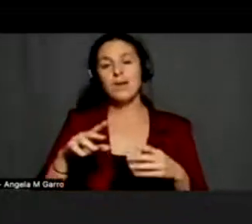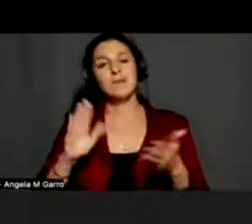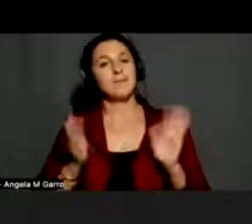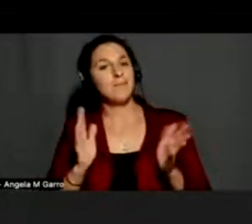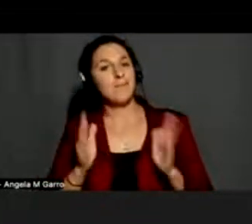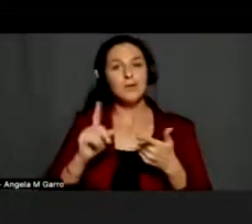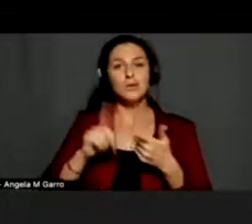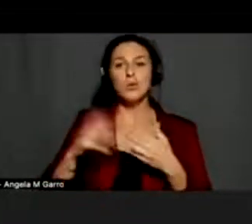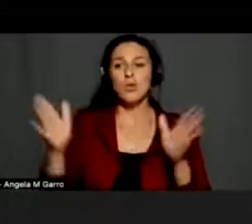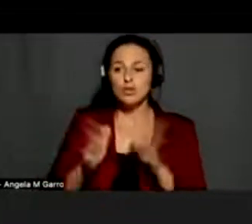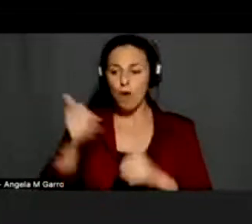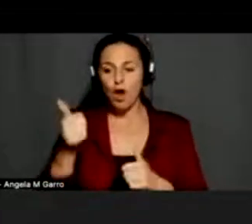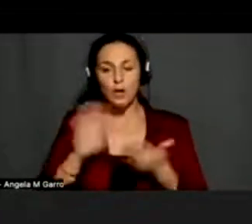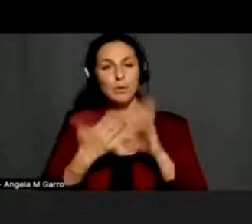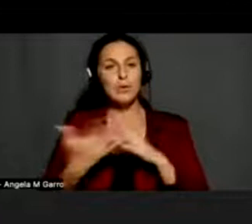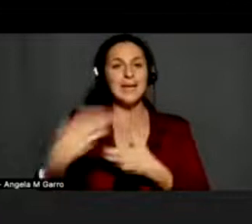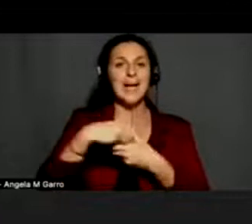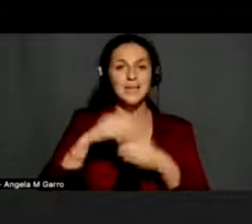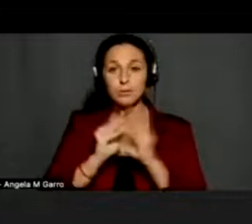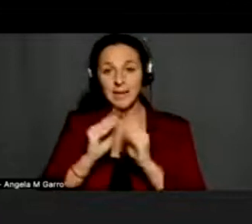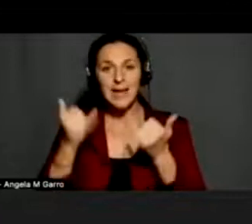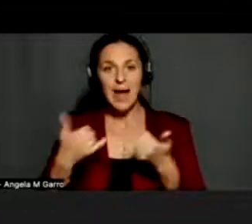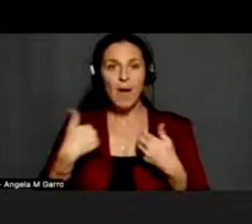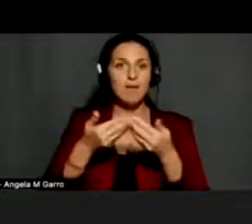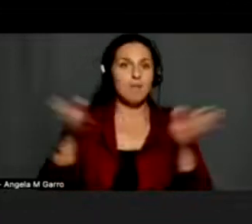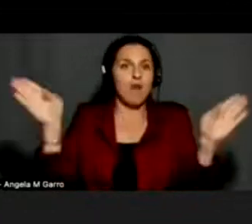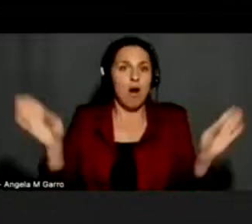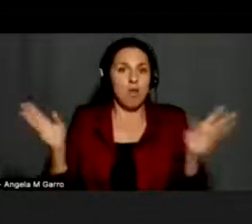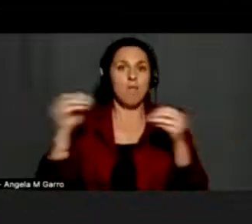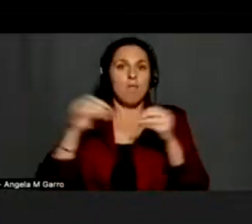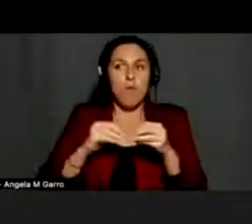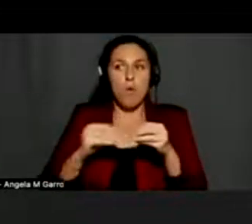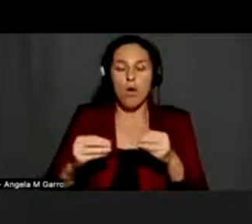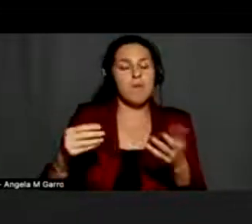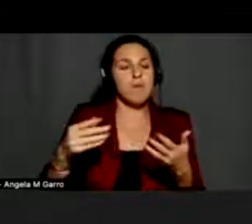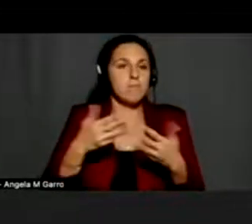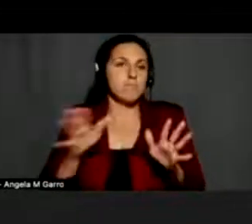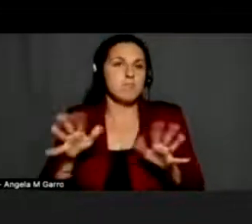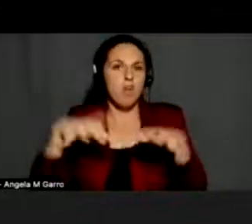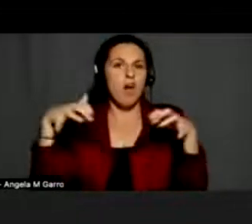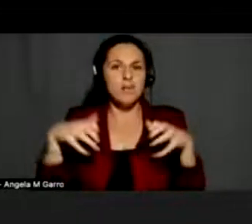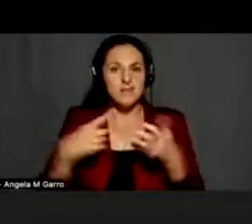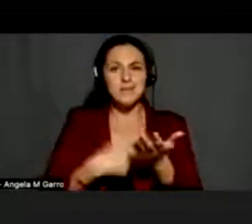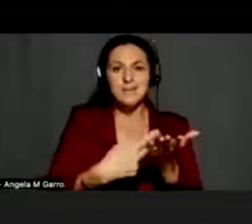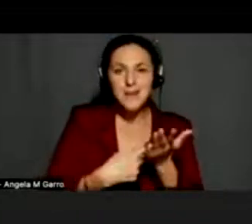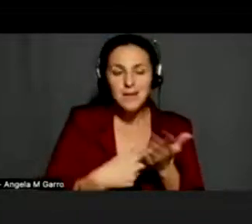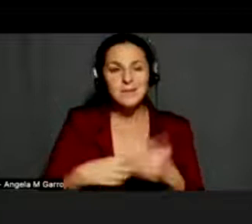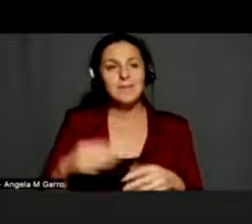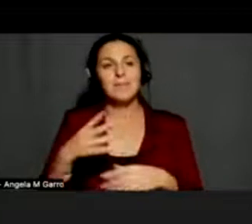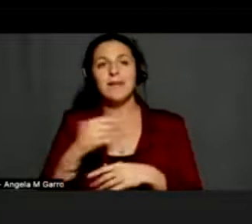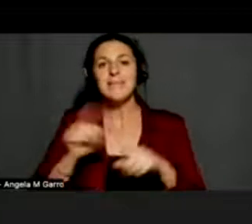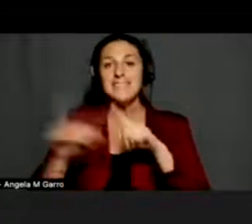community engagement meetings, now that there's a broader audience that is being discussed and different stakeholders